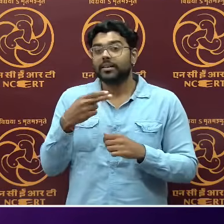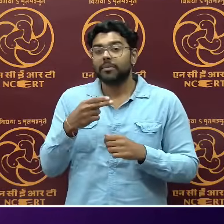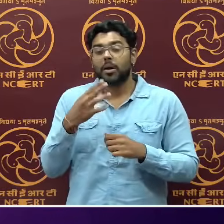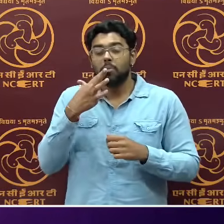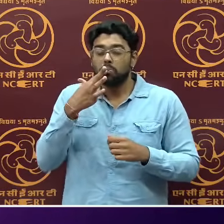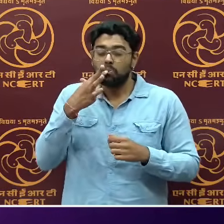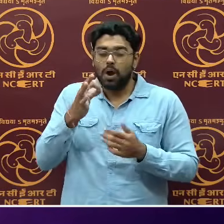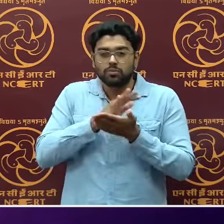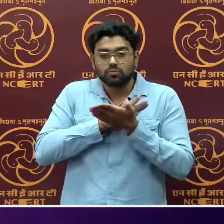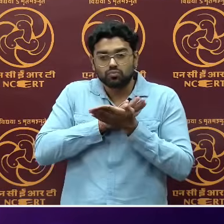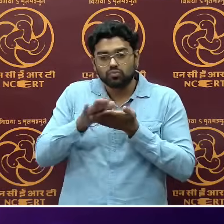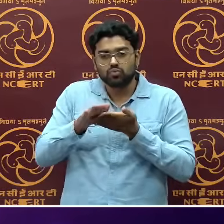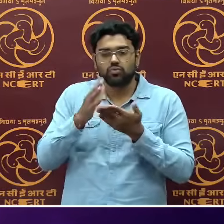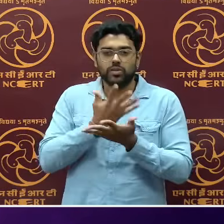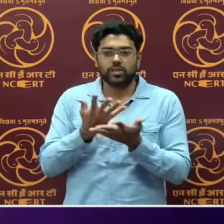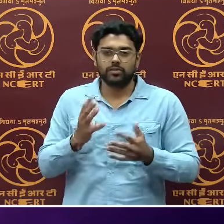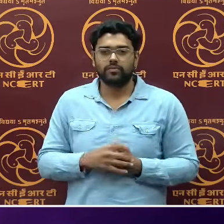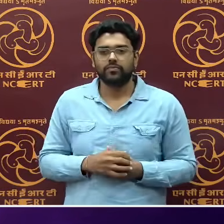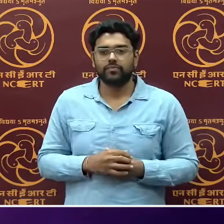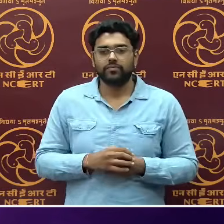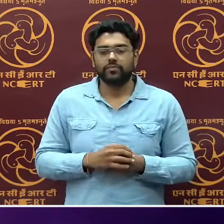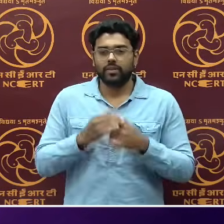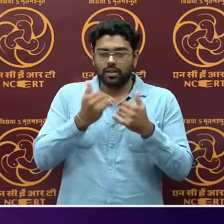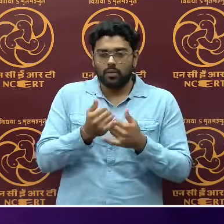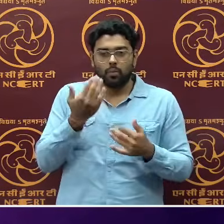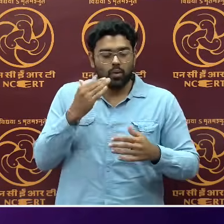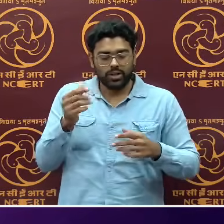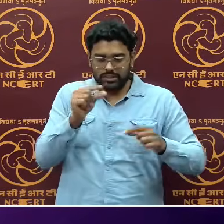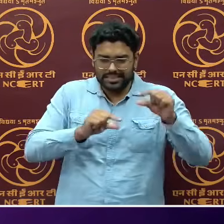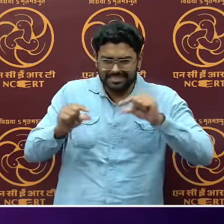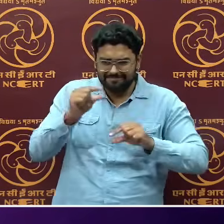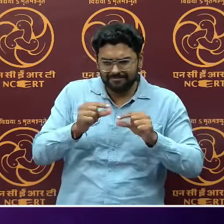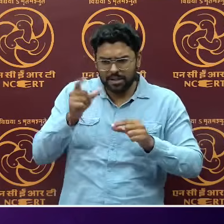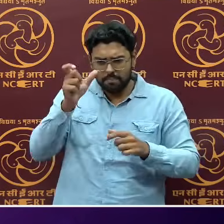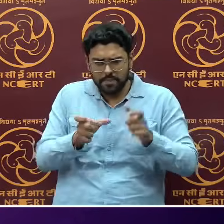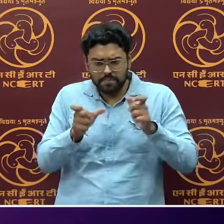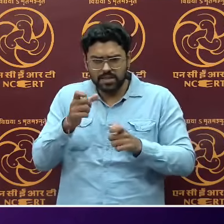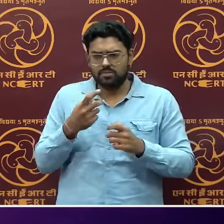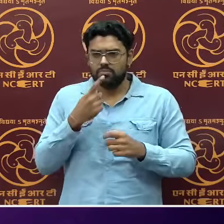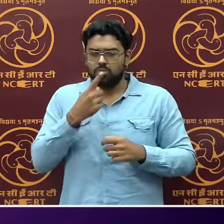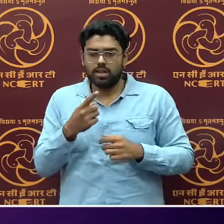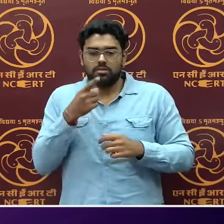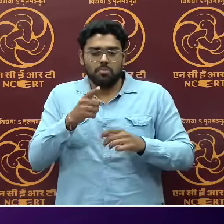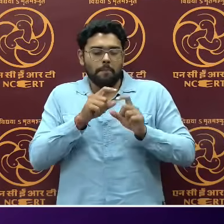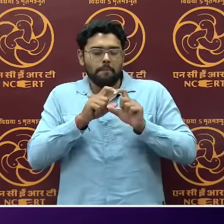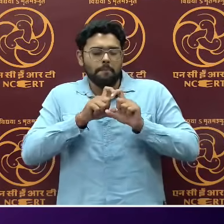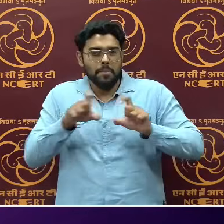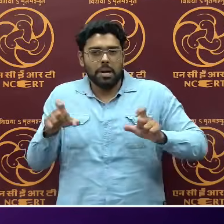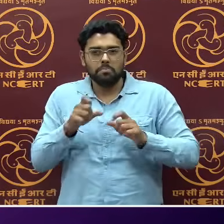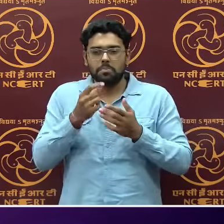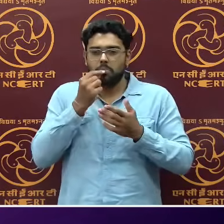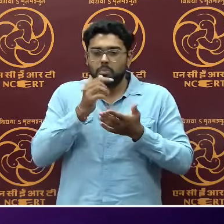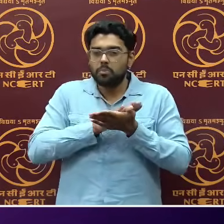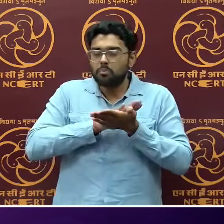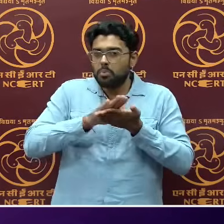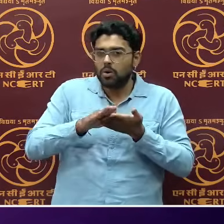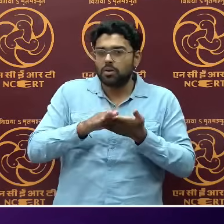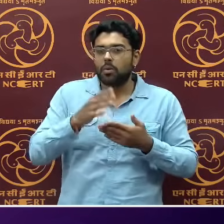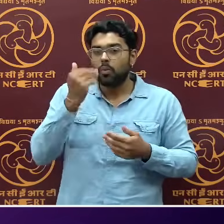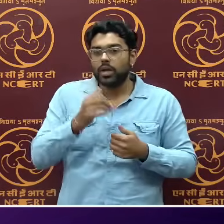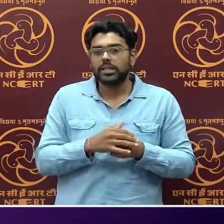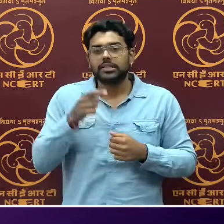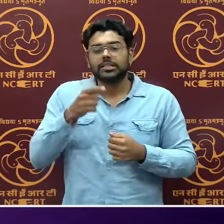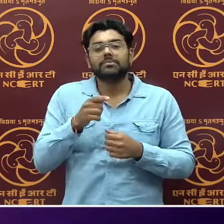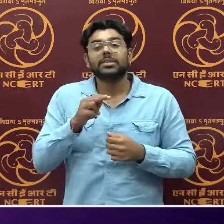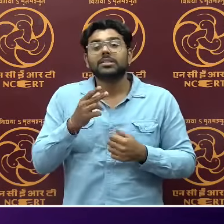Pure substances. Now, so when scientists they say that something is pure, what does it mean? That it is made up